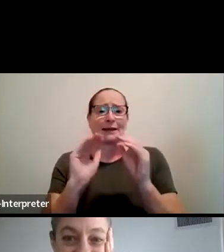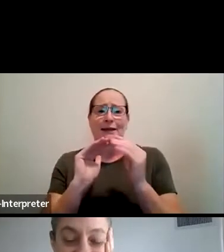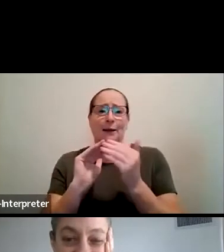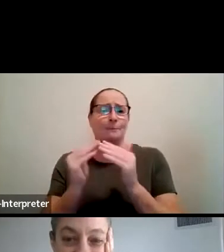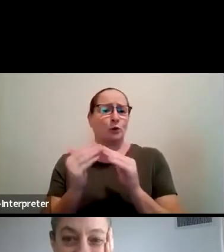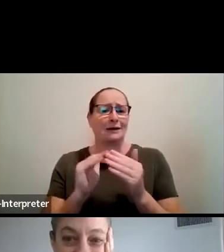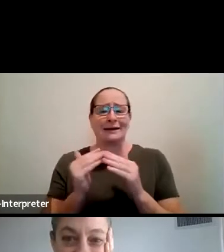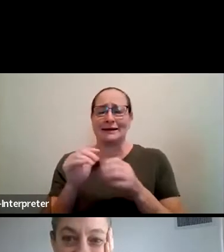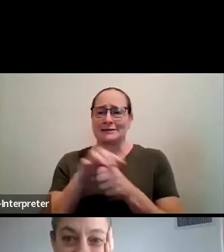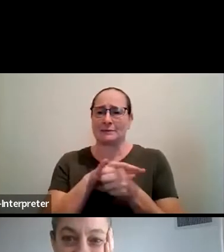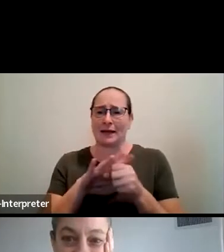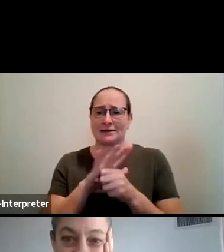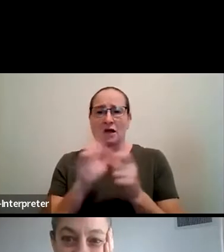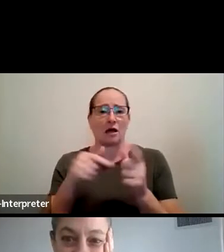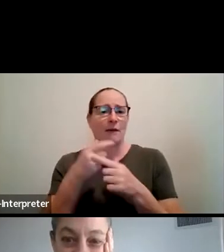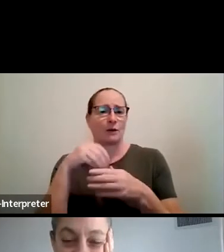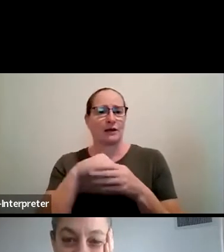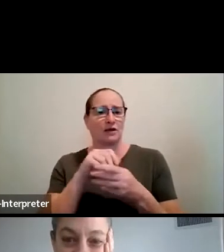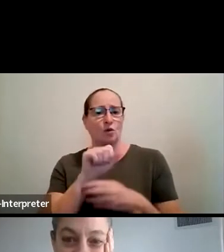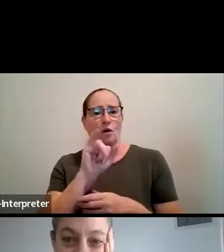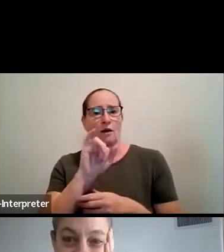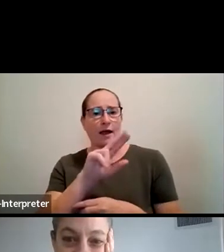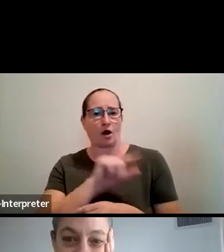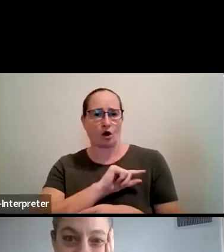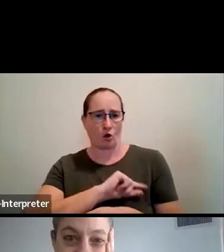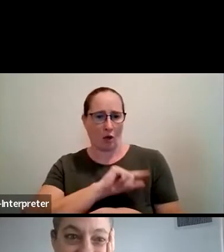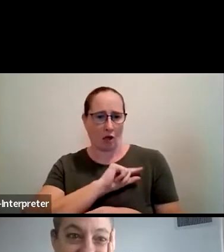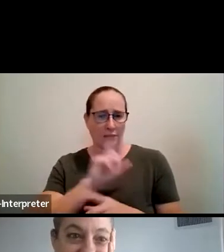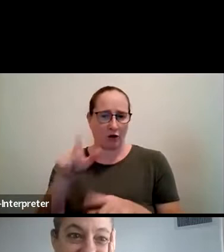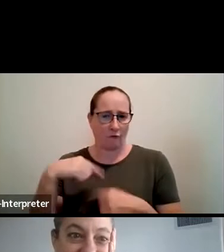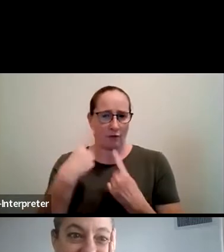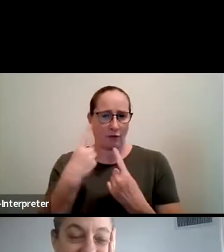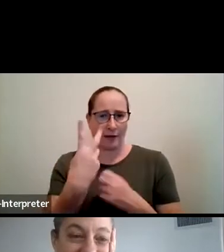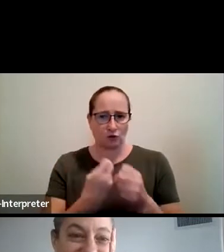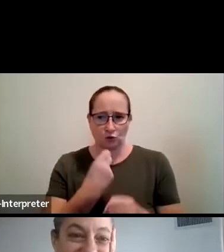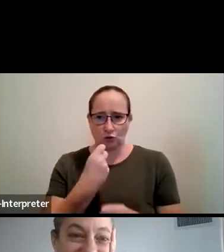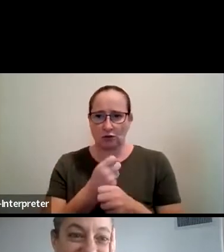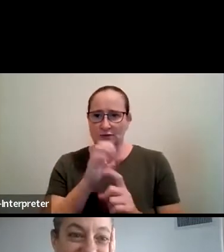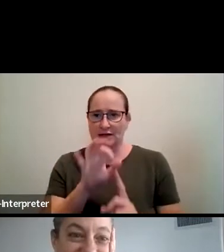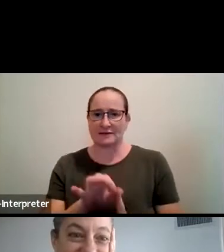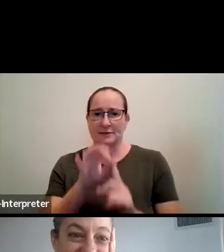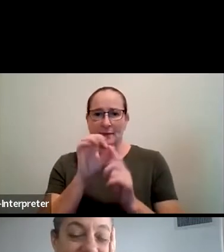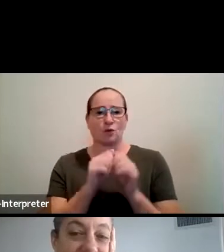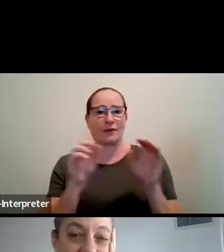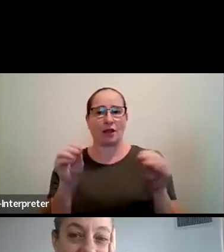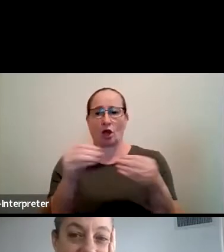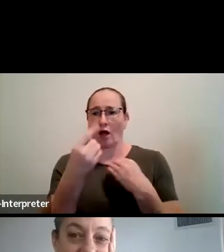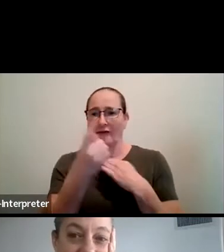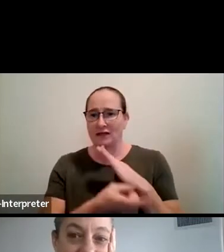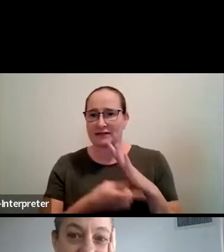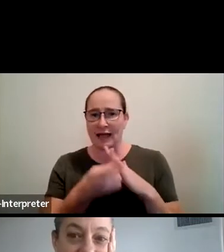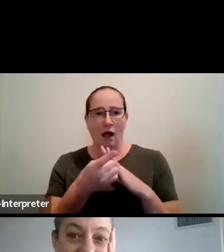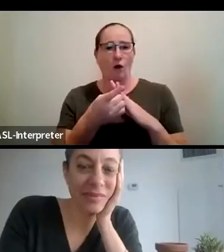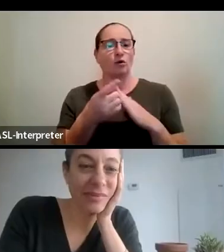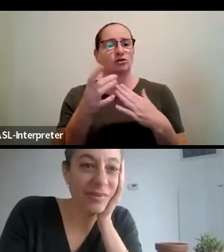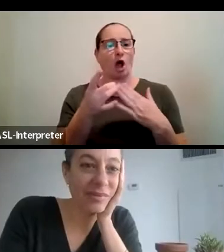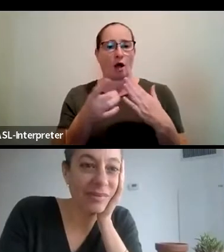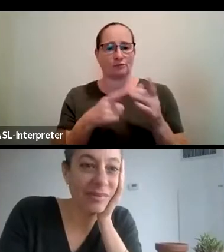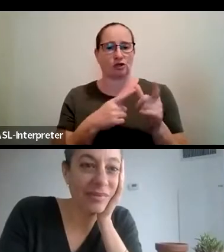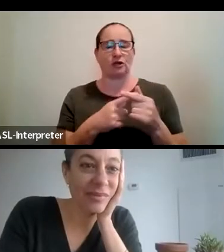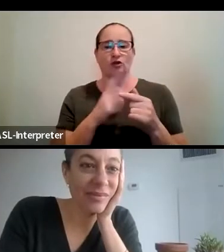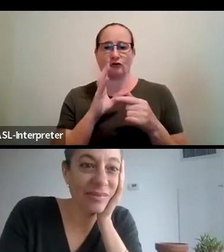spaces about indoor air quality over the past 2 years, especially with the office hours option that you've